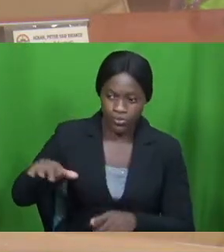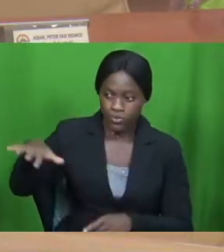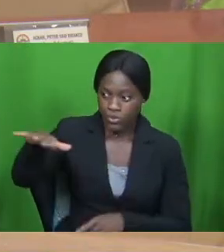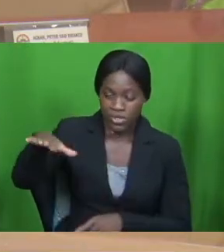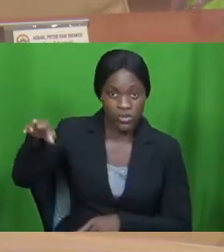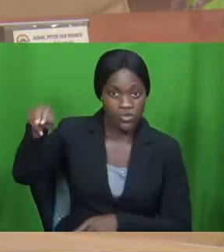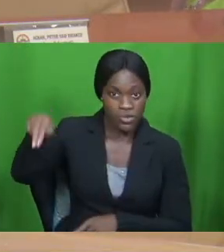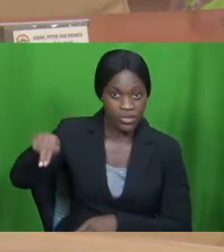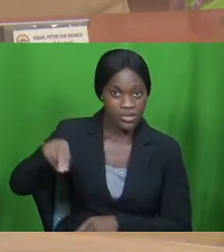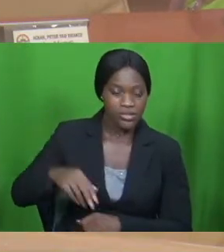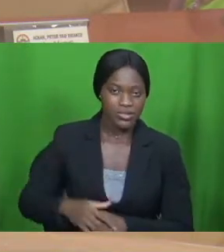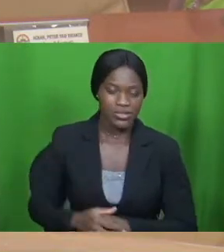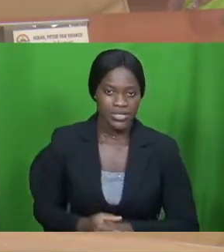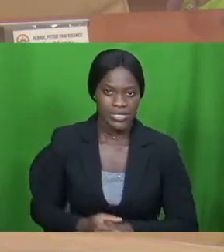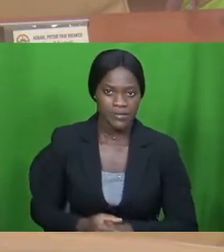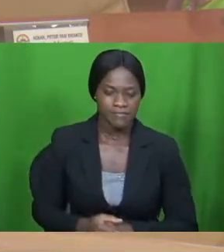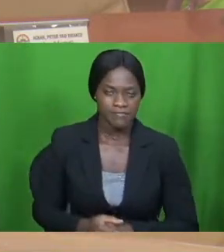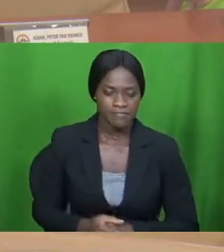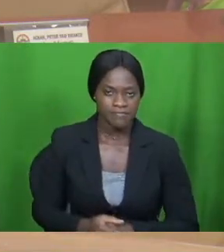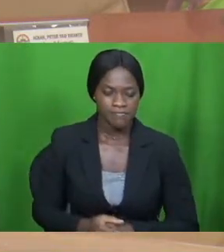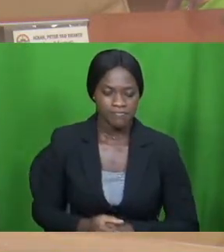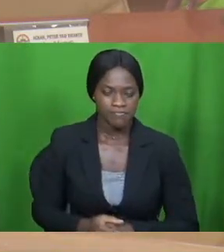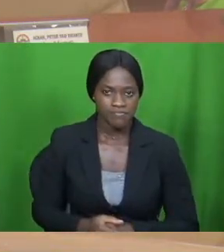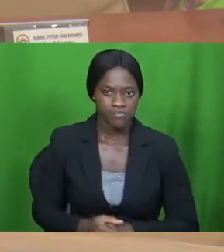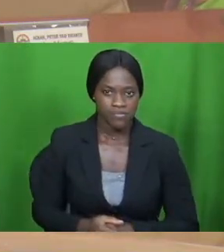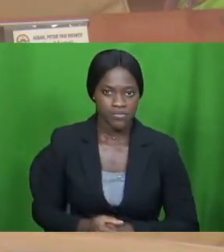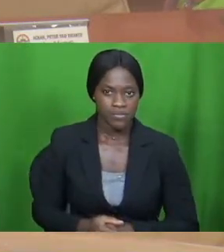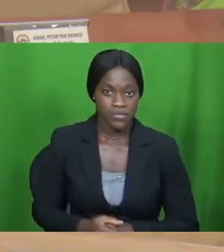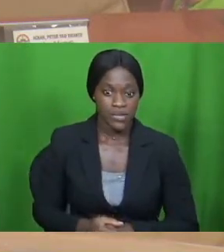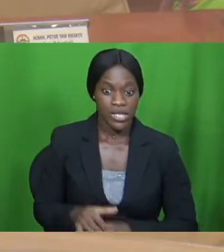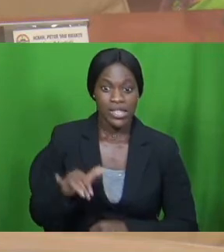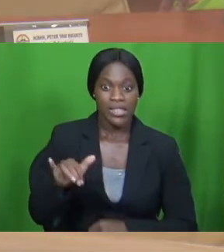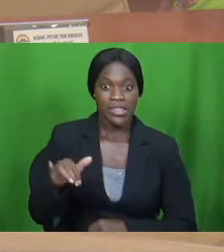achievement about this honorable